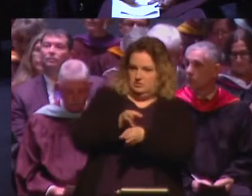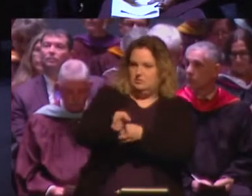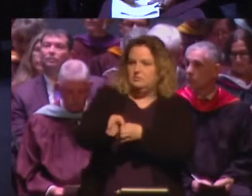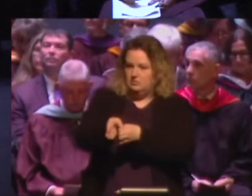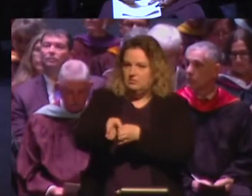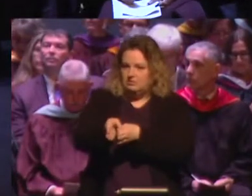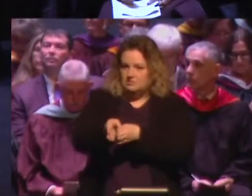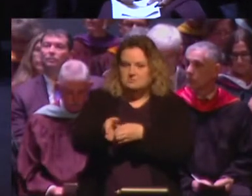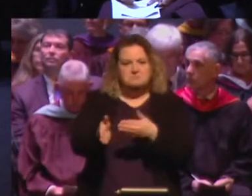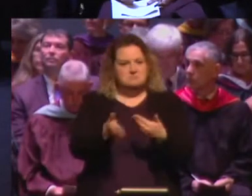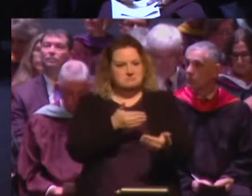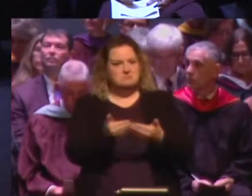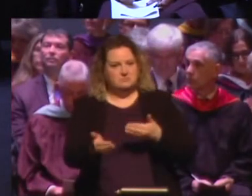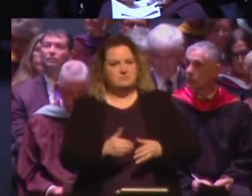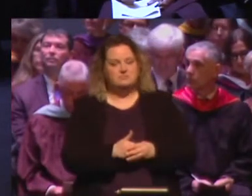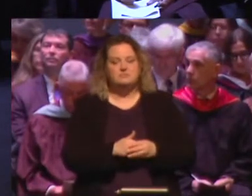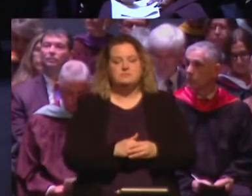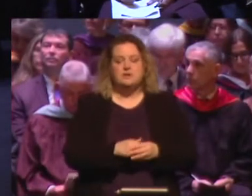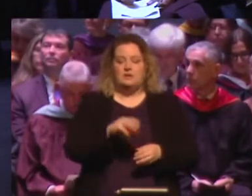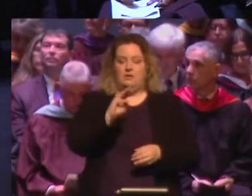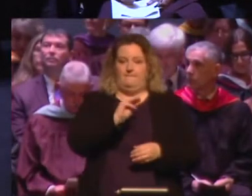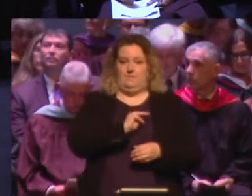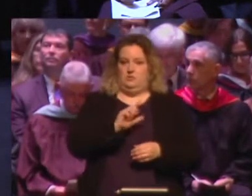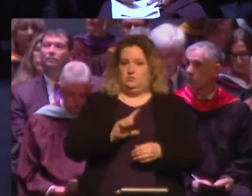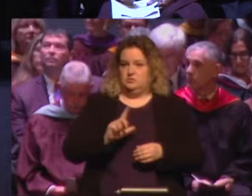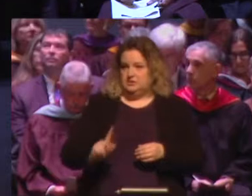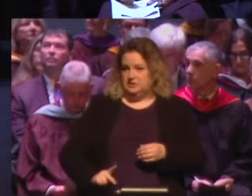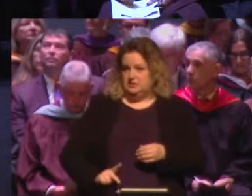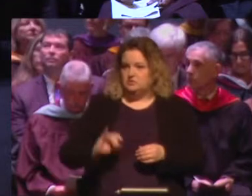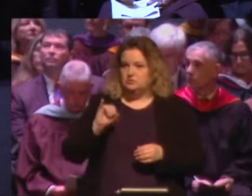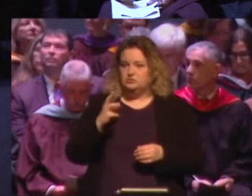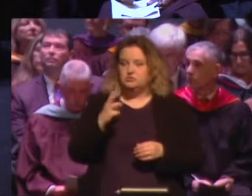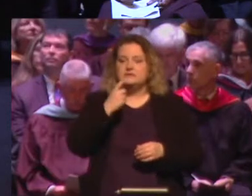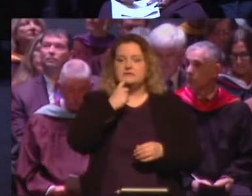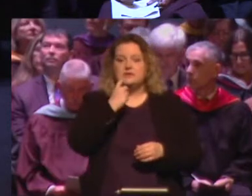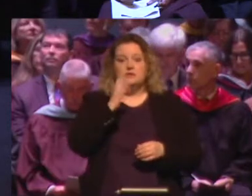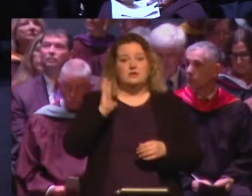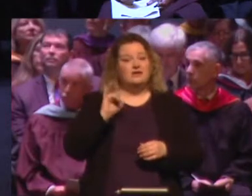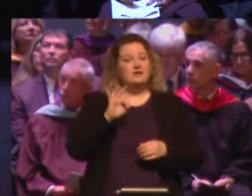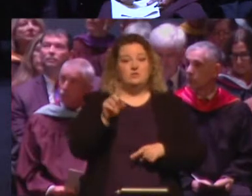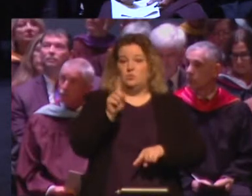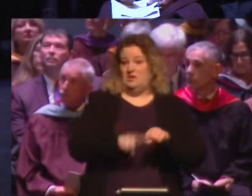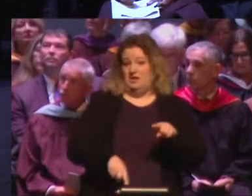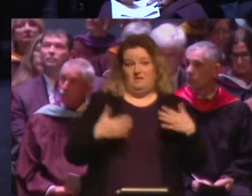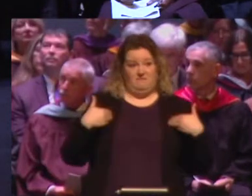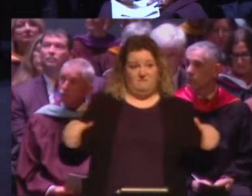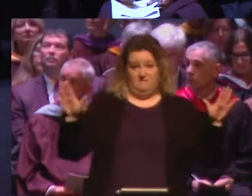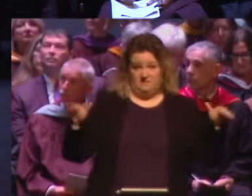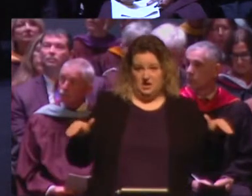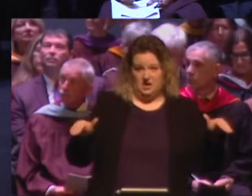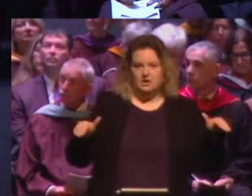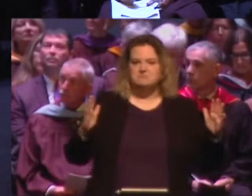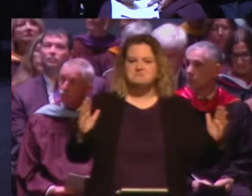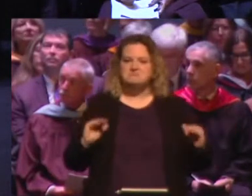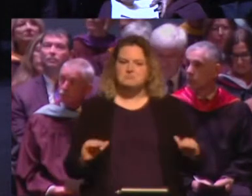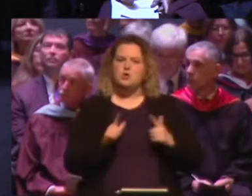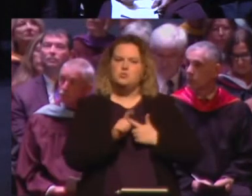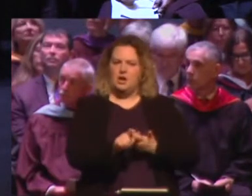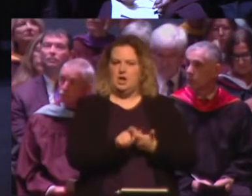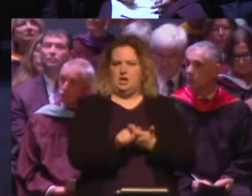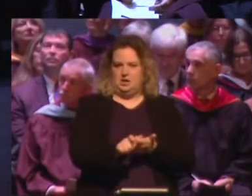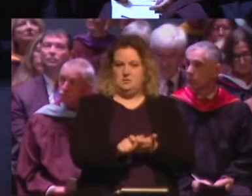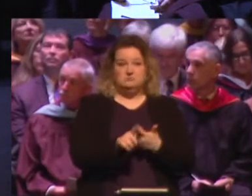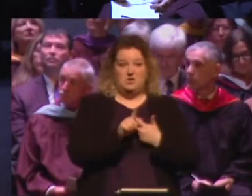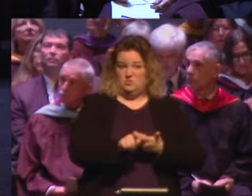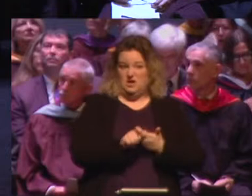Dr. Martin Luther King Jr. once stated, "If you can't fly, then run. If you